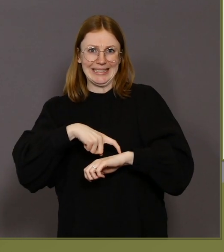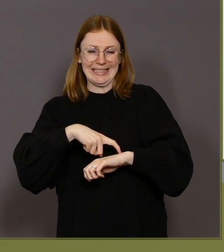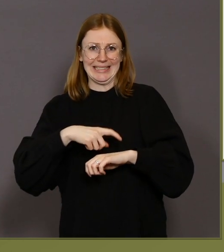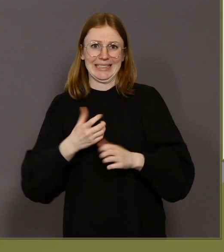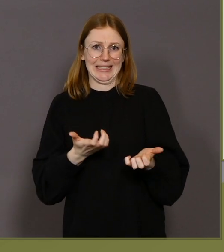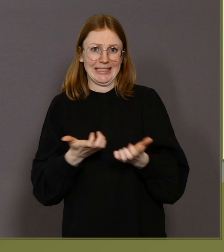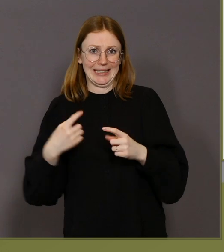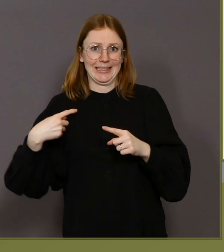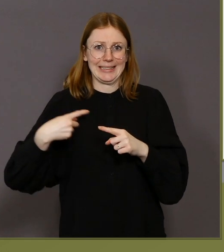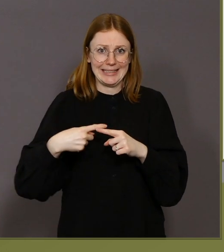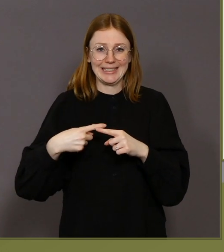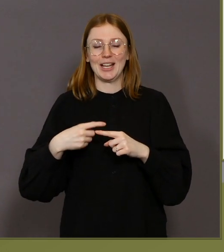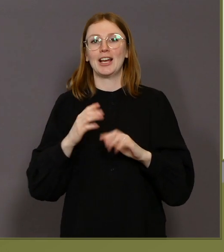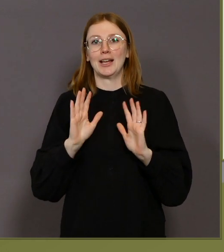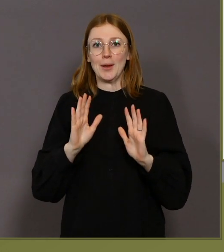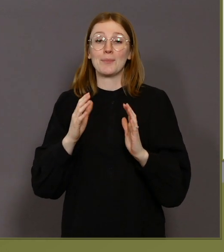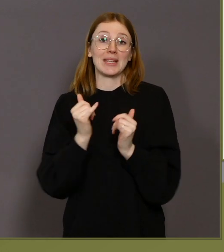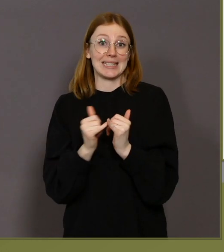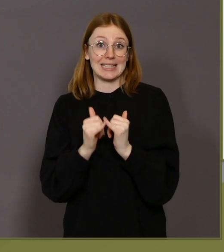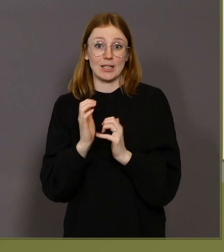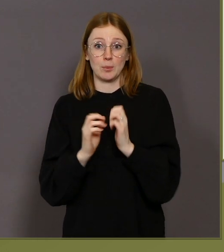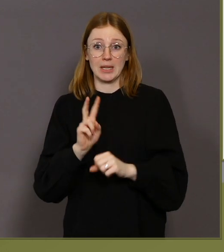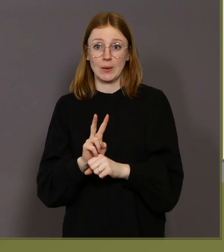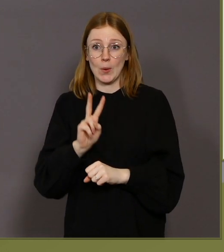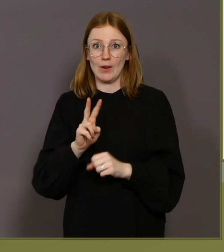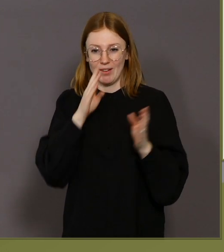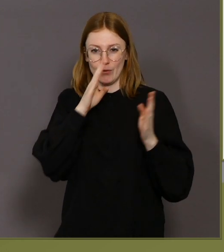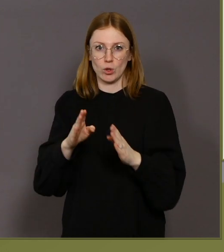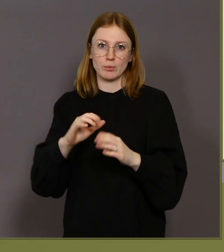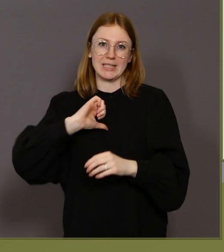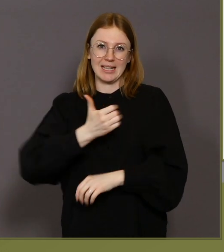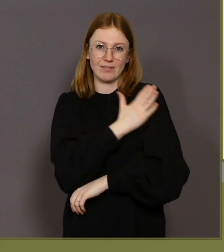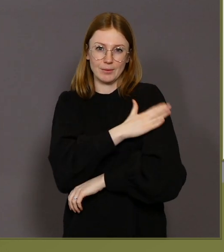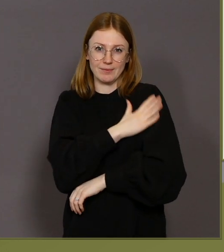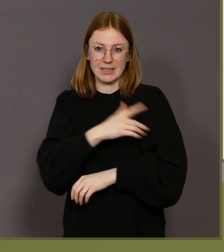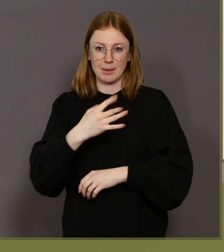realized, that's specific for self-service terminals. So the EN